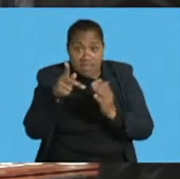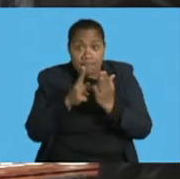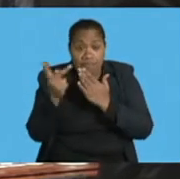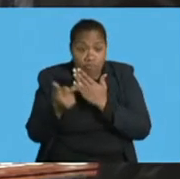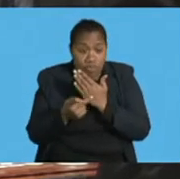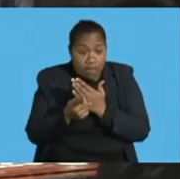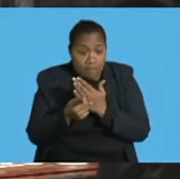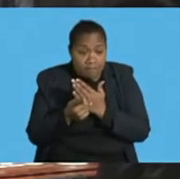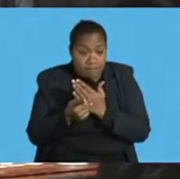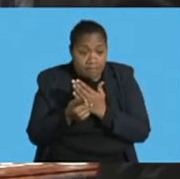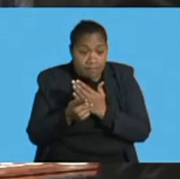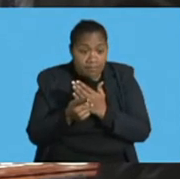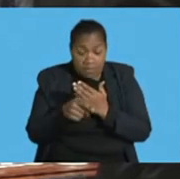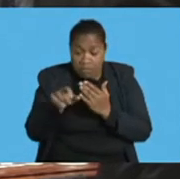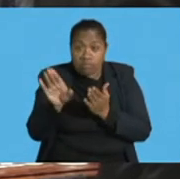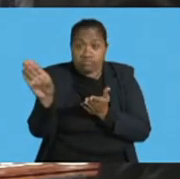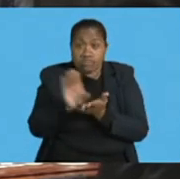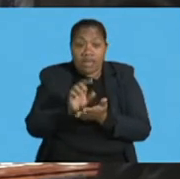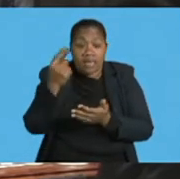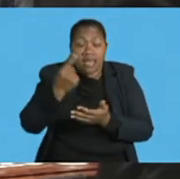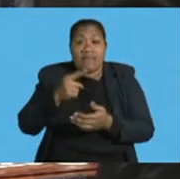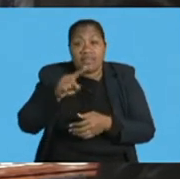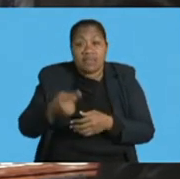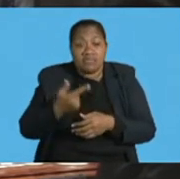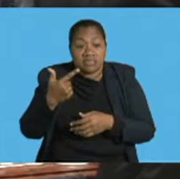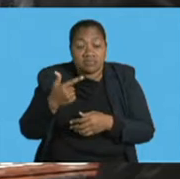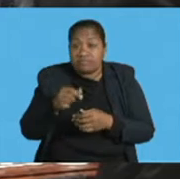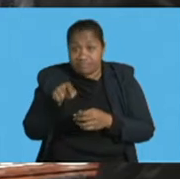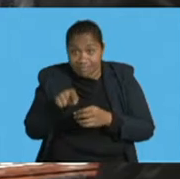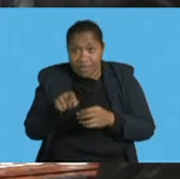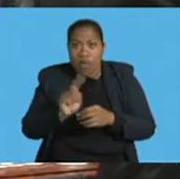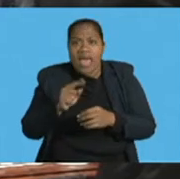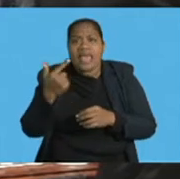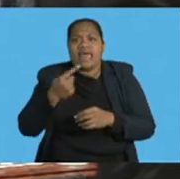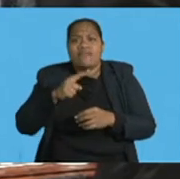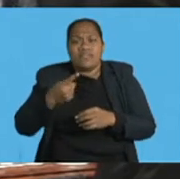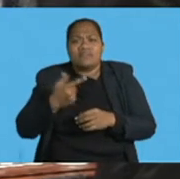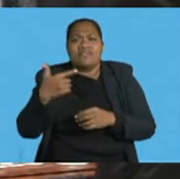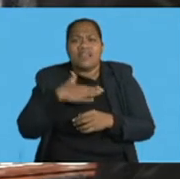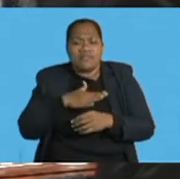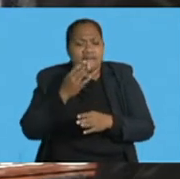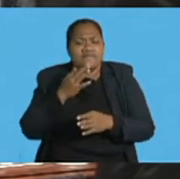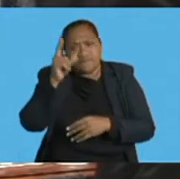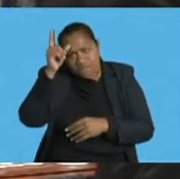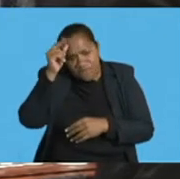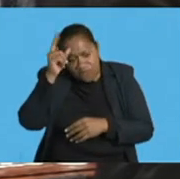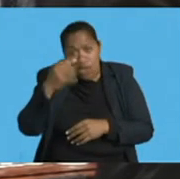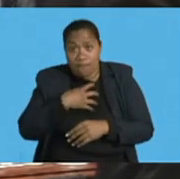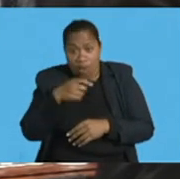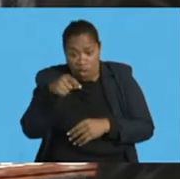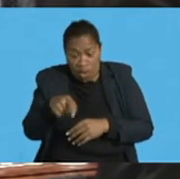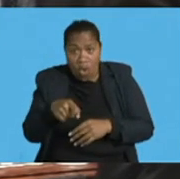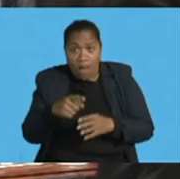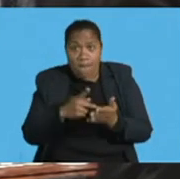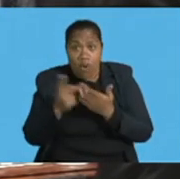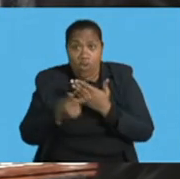benefiting 11,700 Fijians. Moreover, apart from the above projects, our engineers had completed